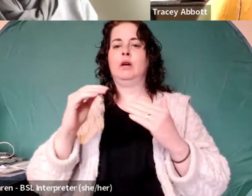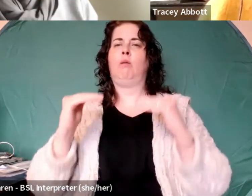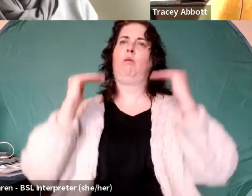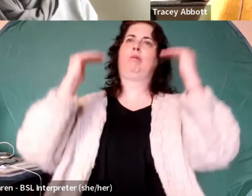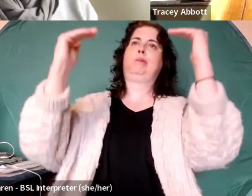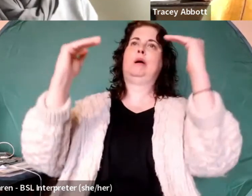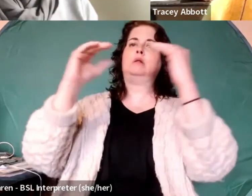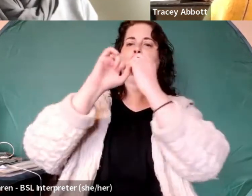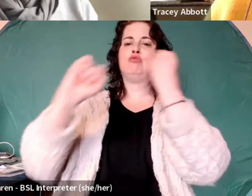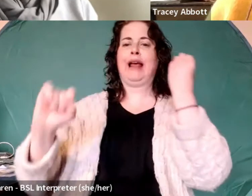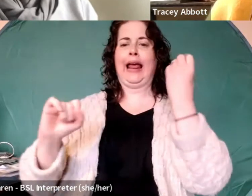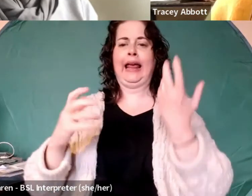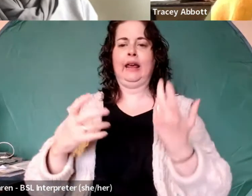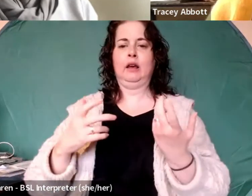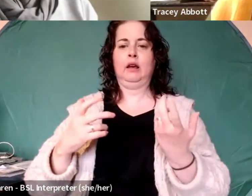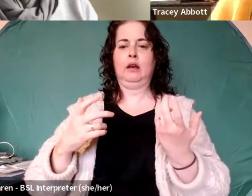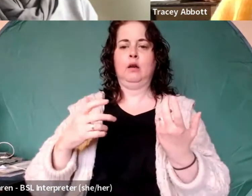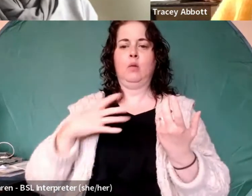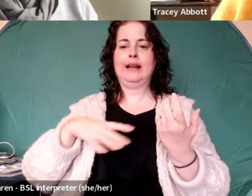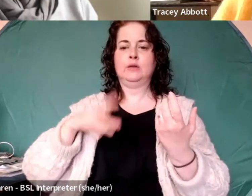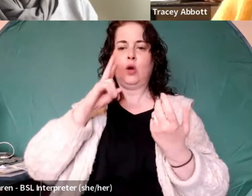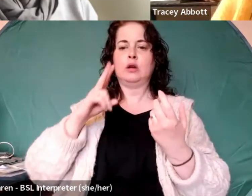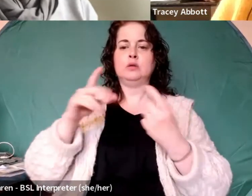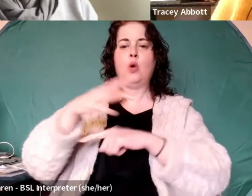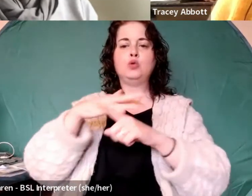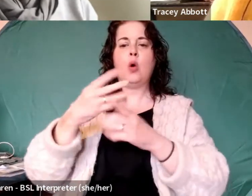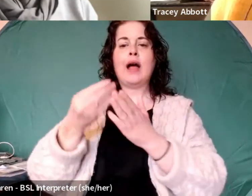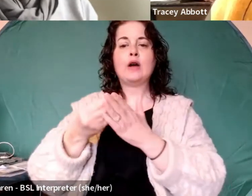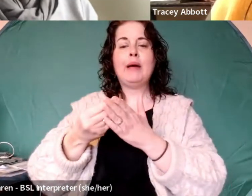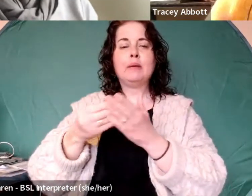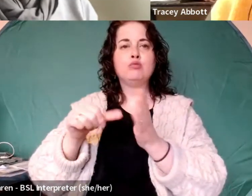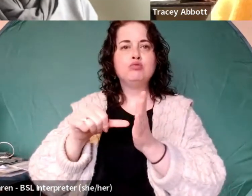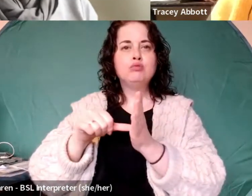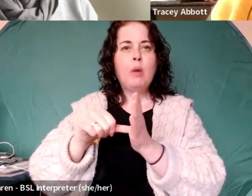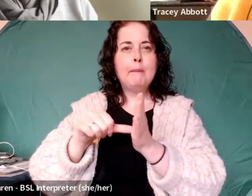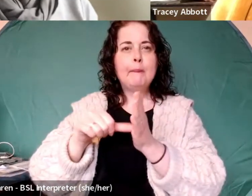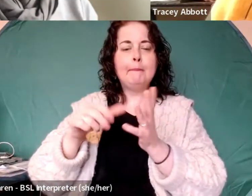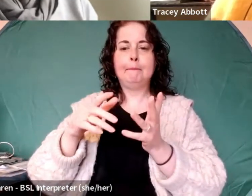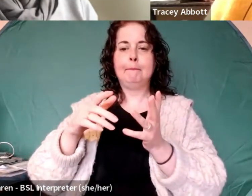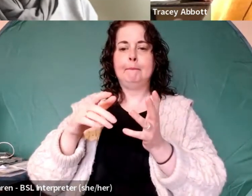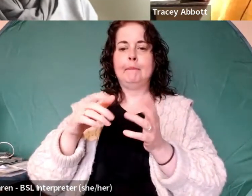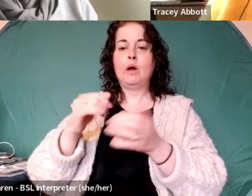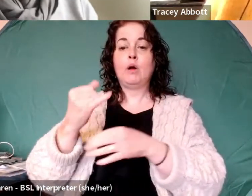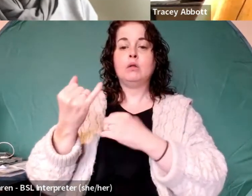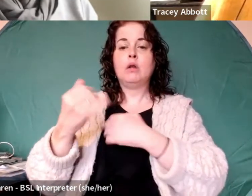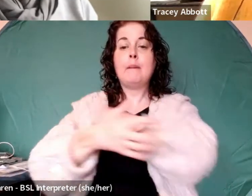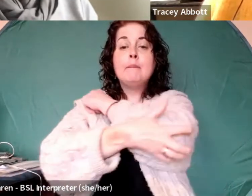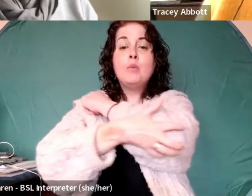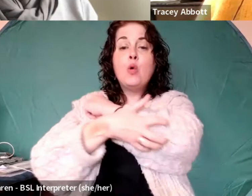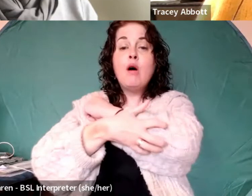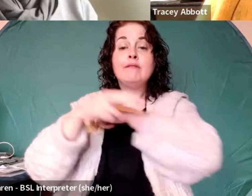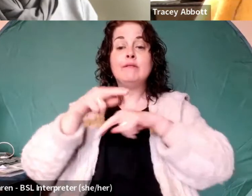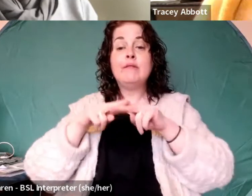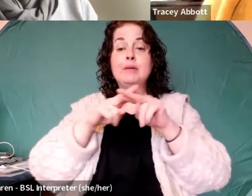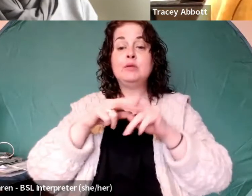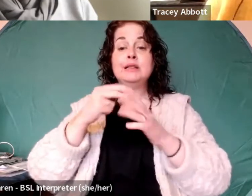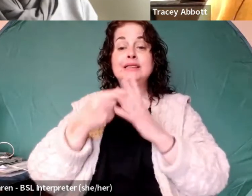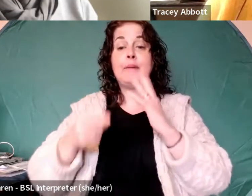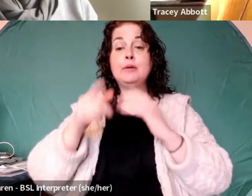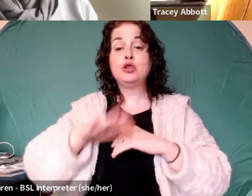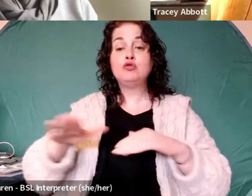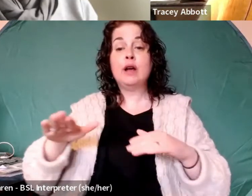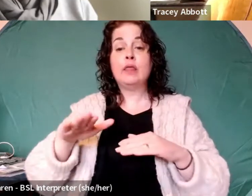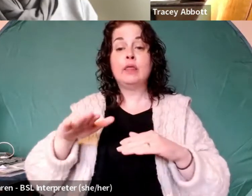degree. You know, we've got to look at the socioeconomic issues. We've got to look at the fact that poorer families, if they've got disabled children, they don't